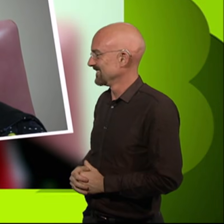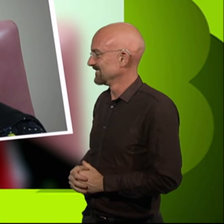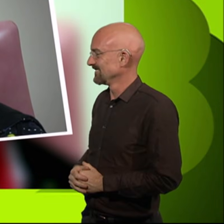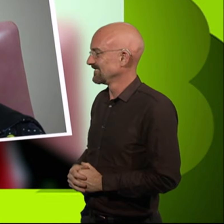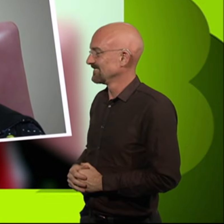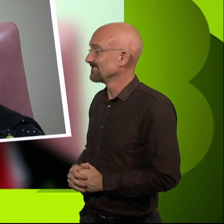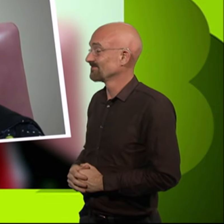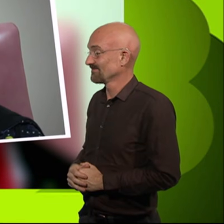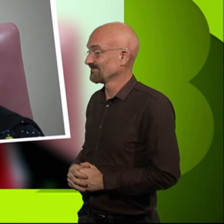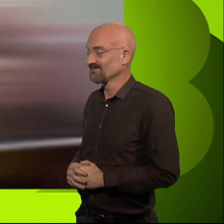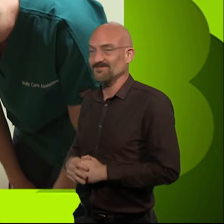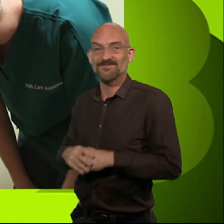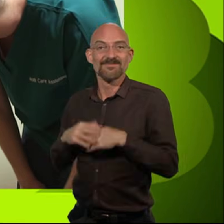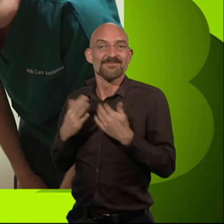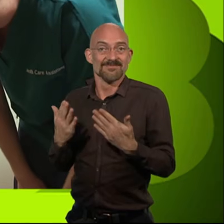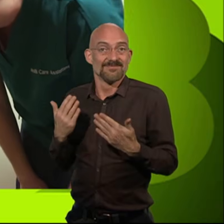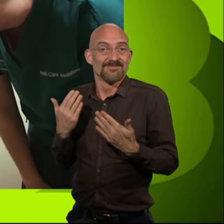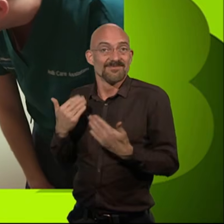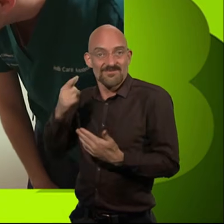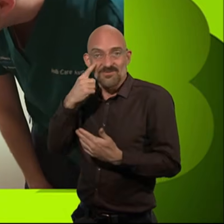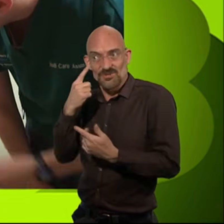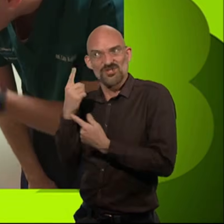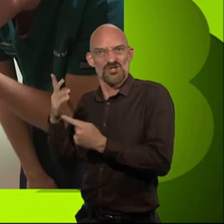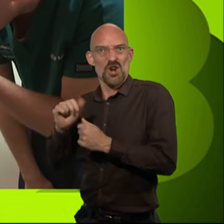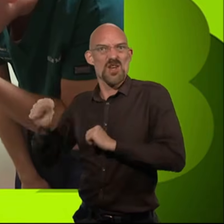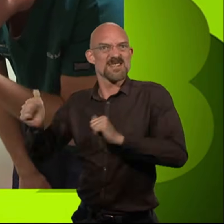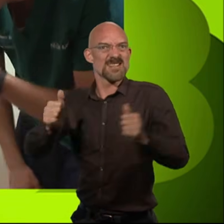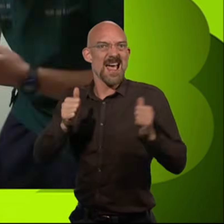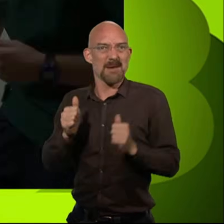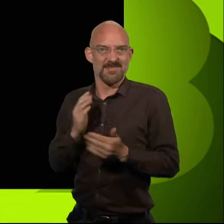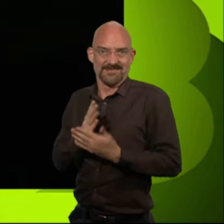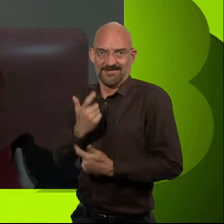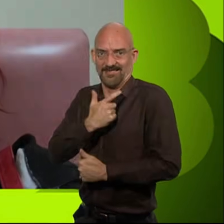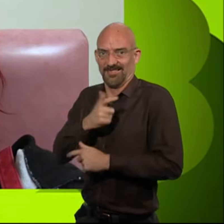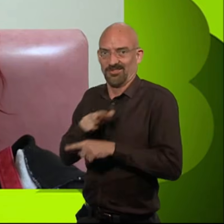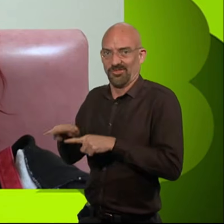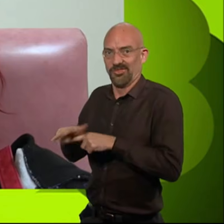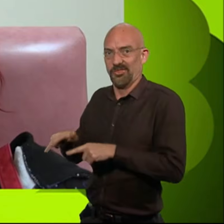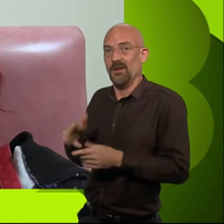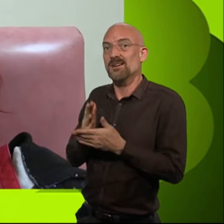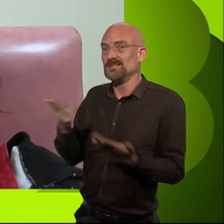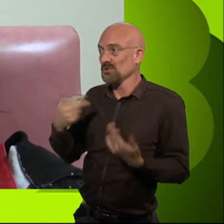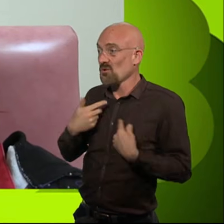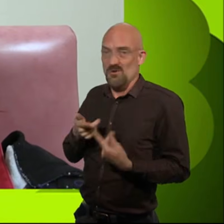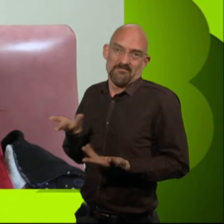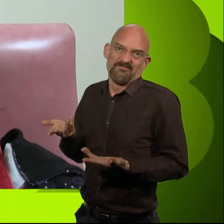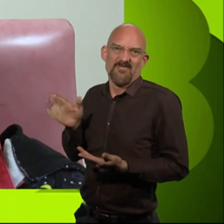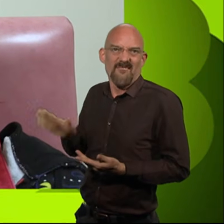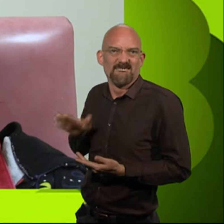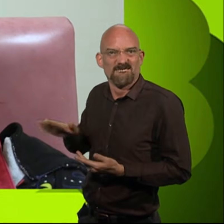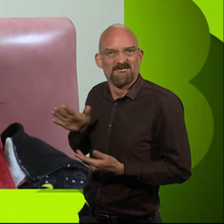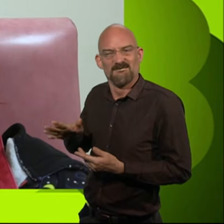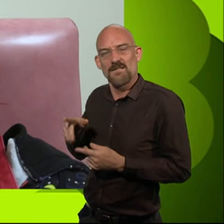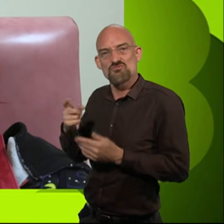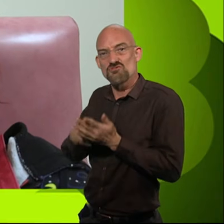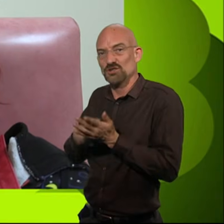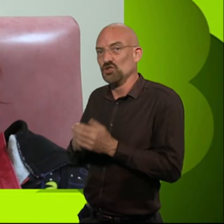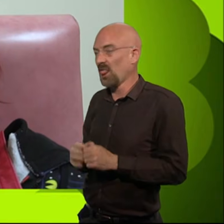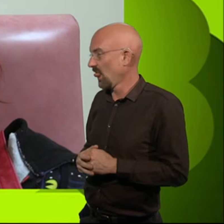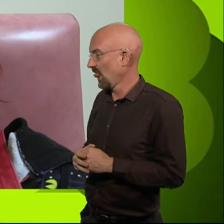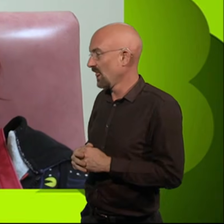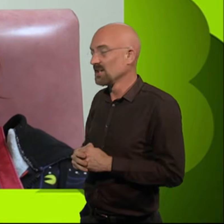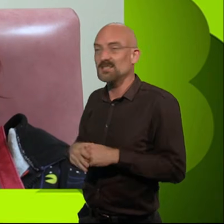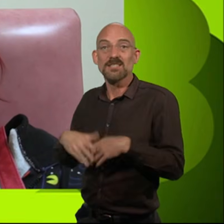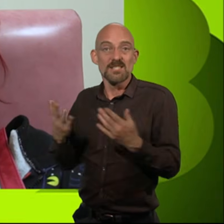That snap will be shown to the neighbours, I bet. Anyway, it's back home for poor Rachel. Go back to normal. I'm just going to go back home and face my dad and my